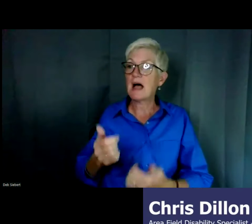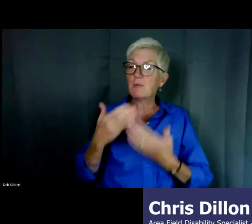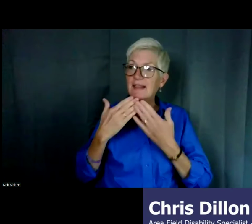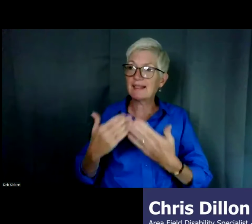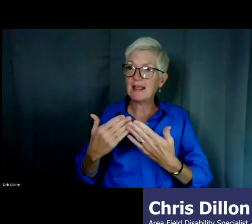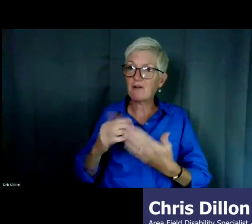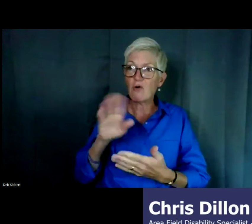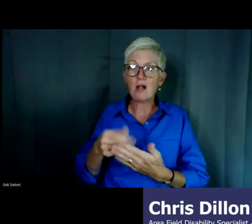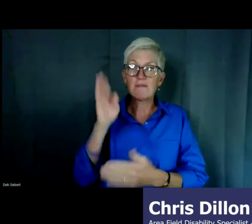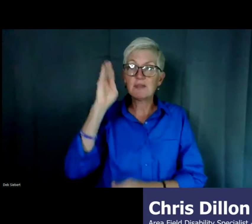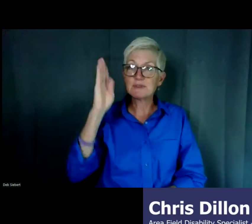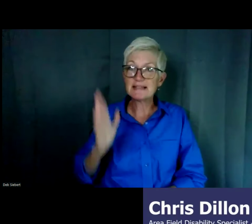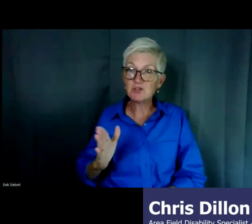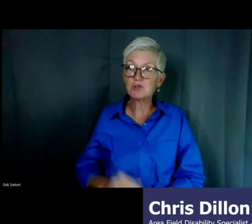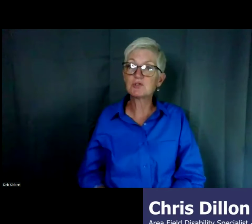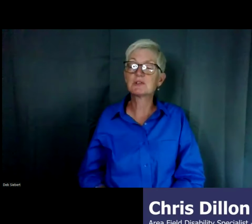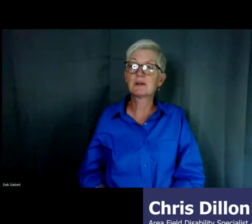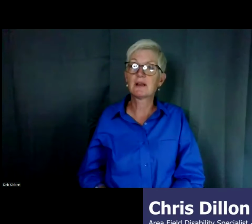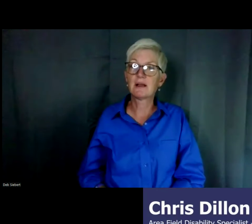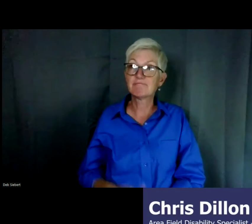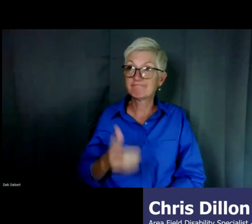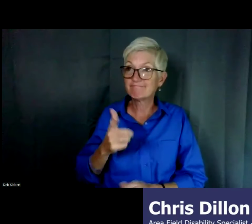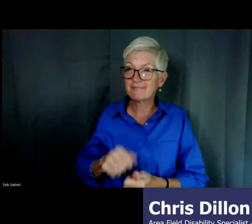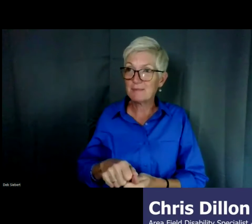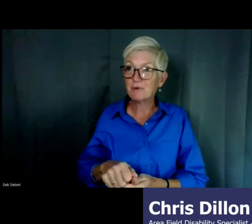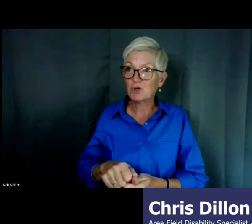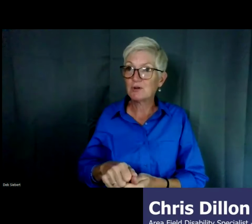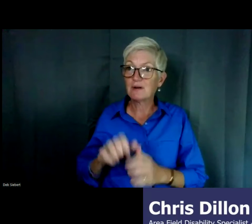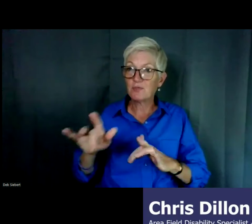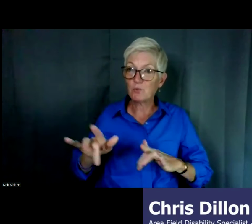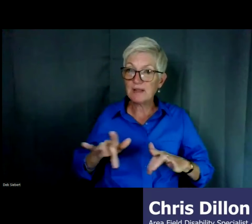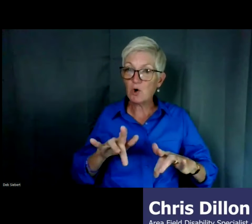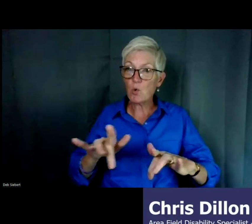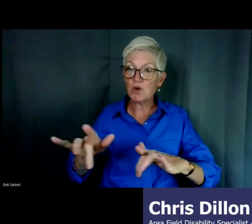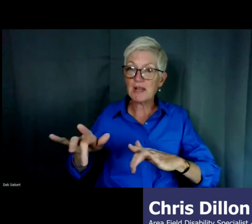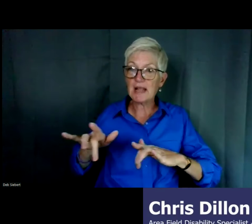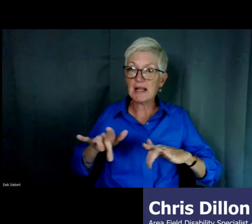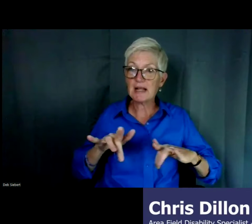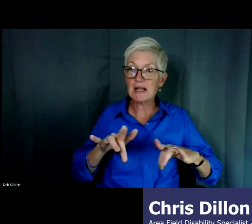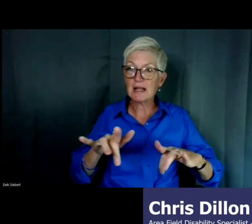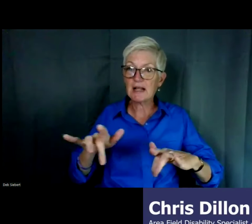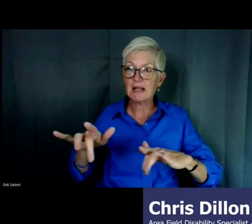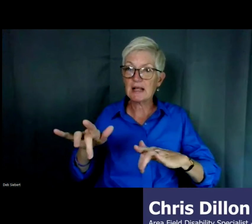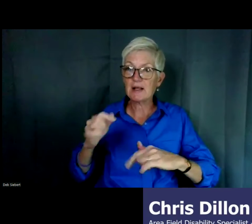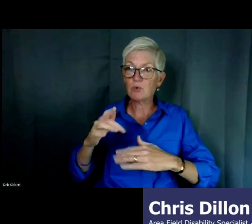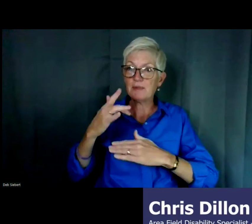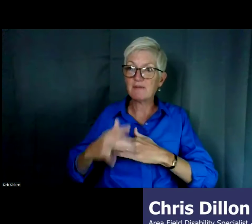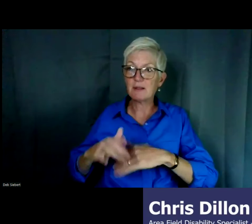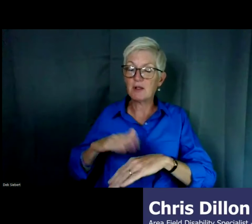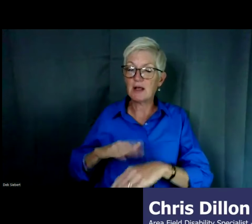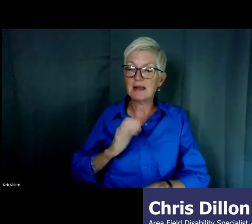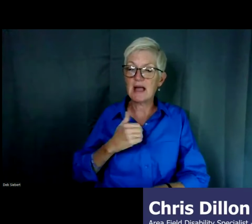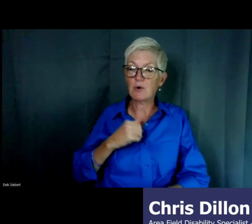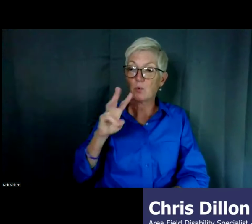all of our presenters. Remember that the recording of this webinar will be available on our